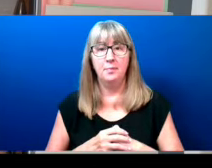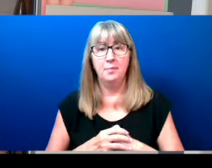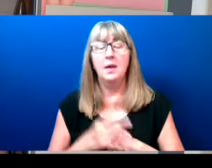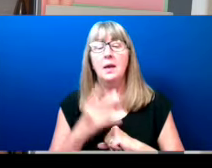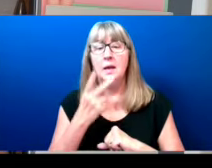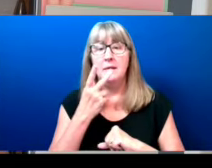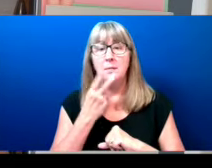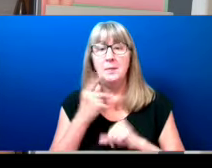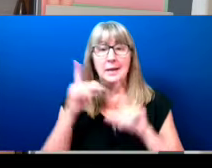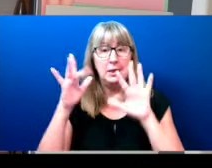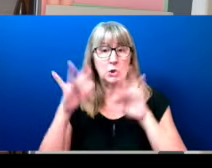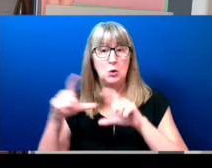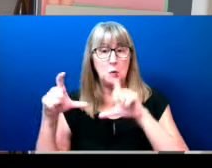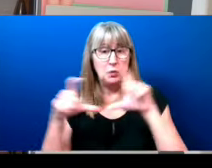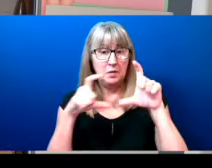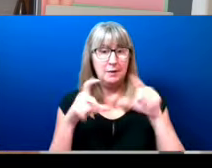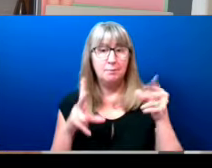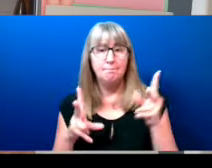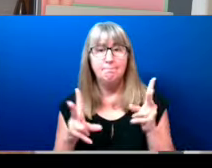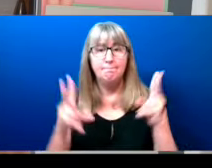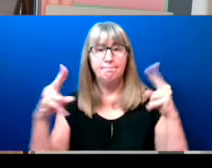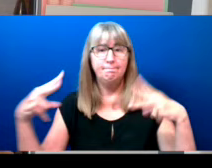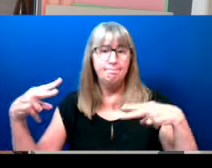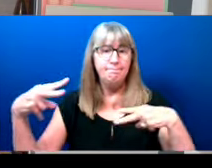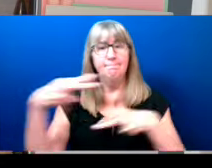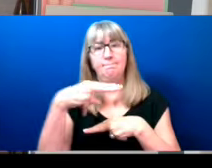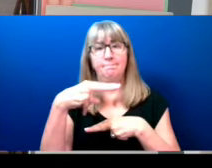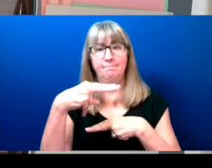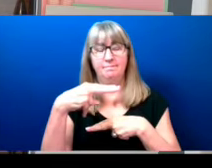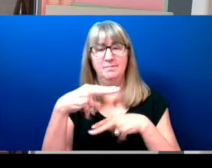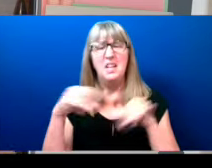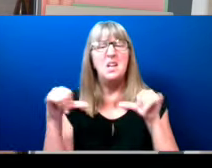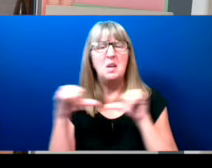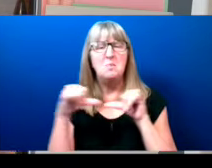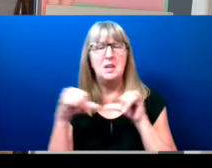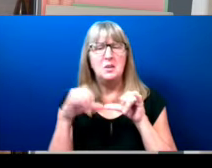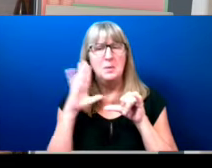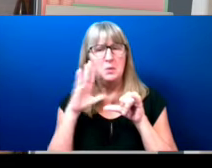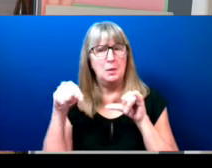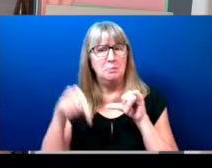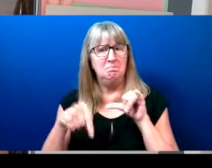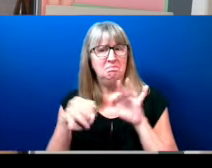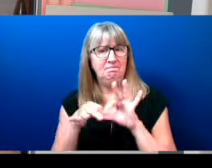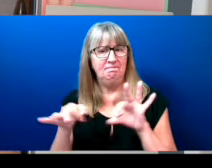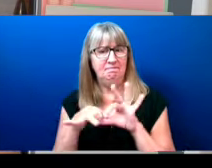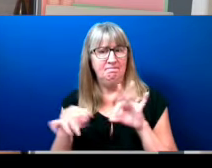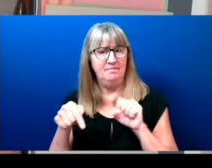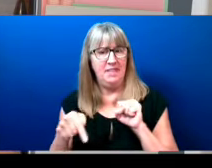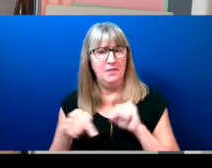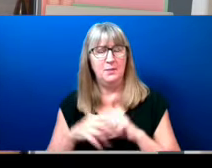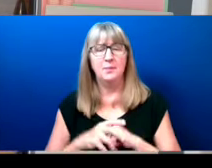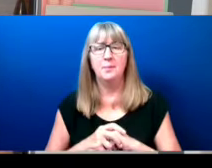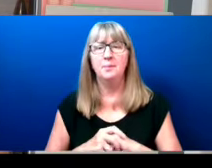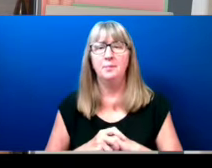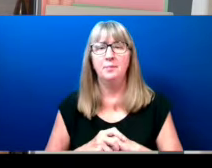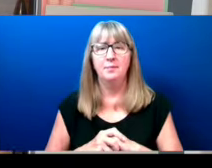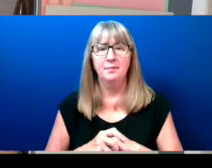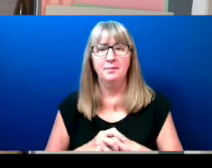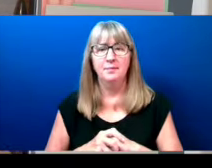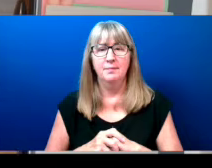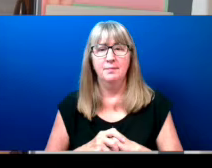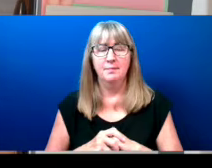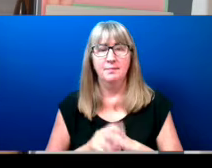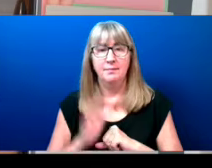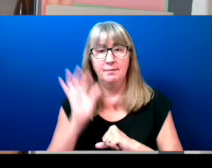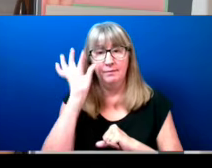cardstock, and then I cut out the 5.5 by 4 piece of the